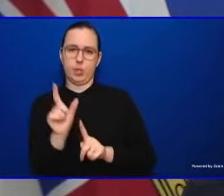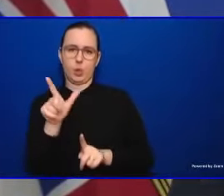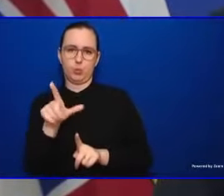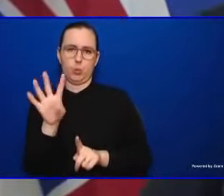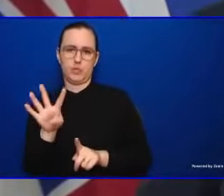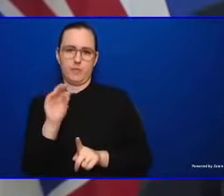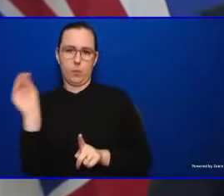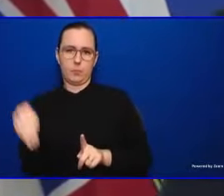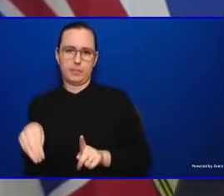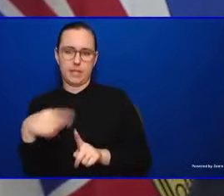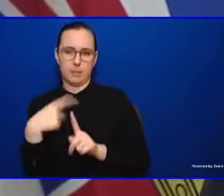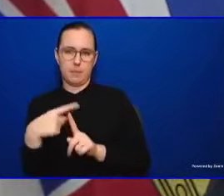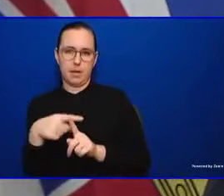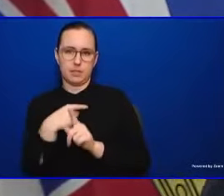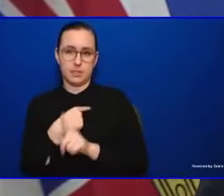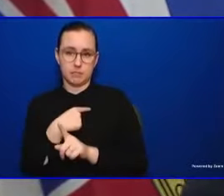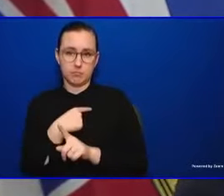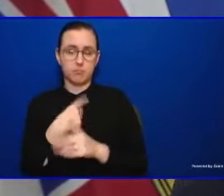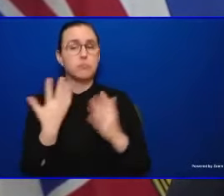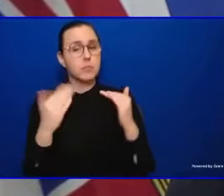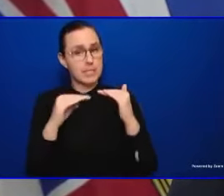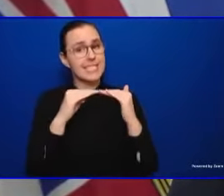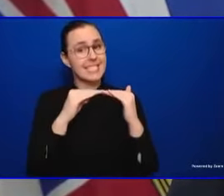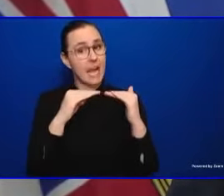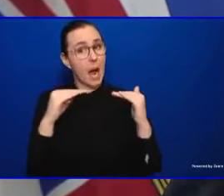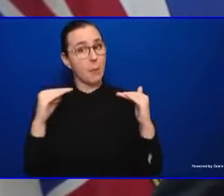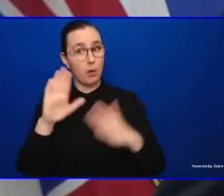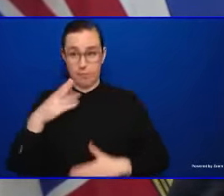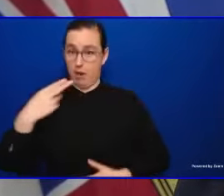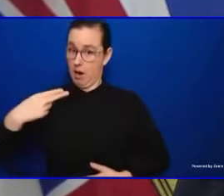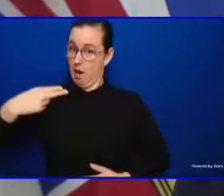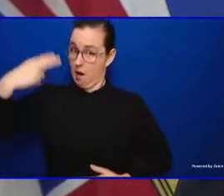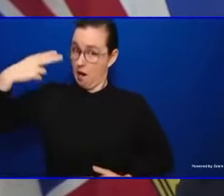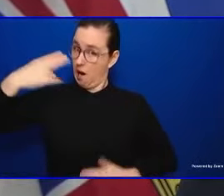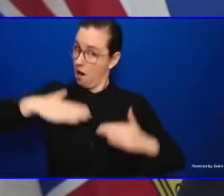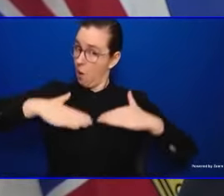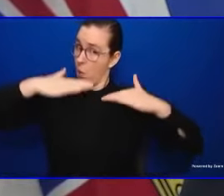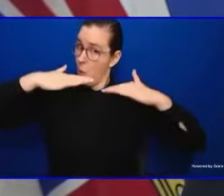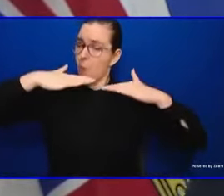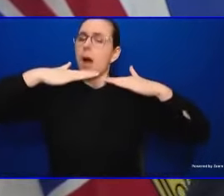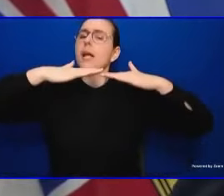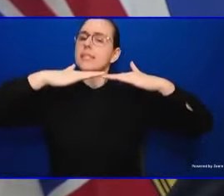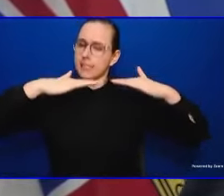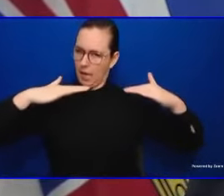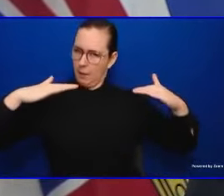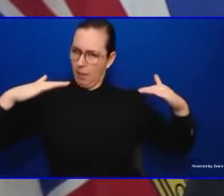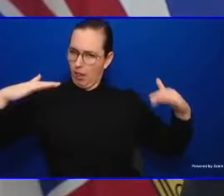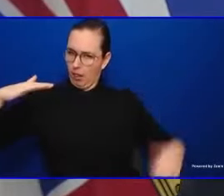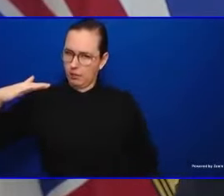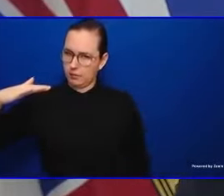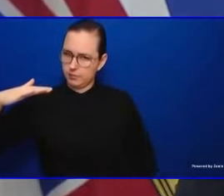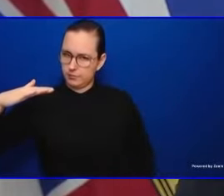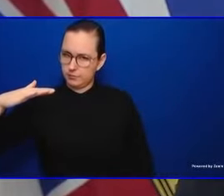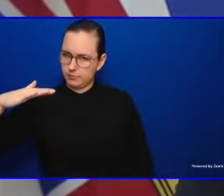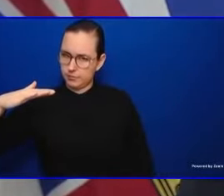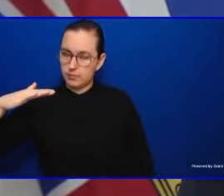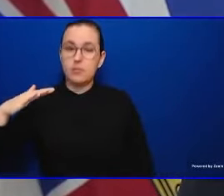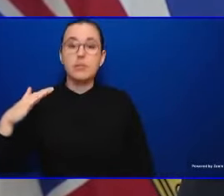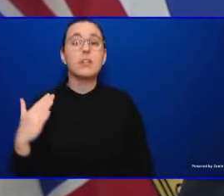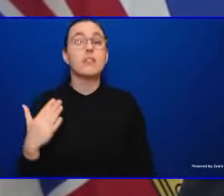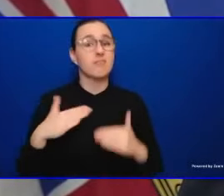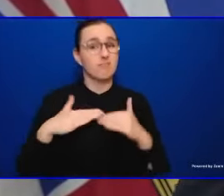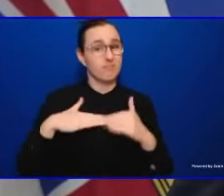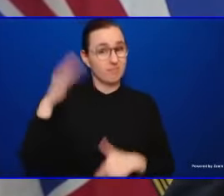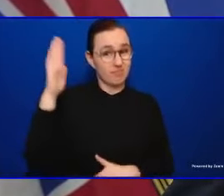level through more than 100,000 PCR tests, so an exceptional sample of where we are in British Columbia with respect to the